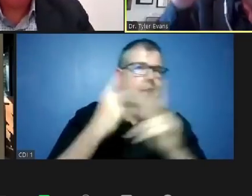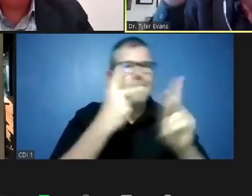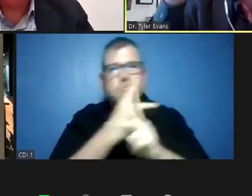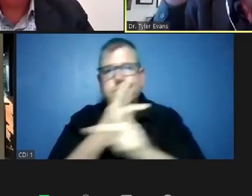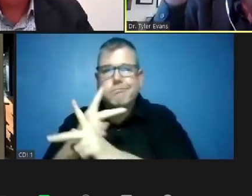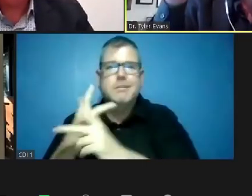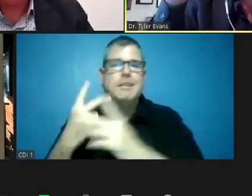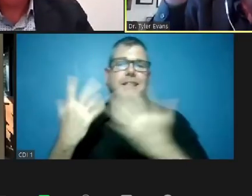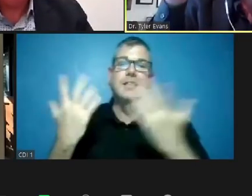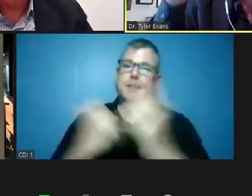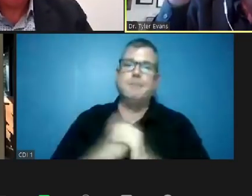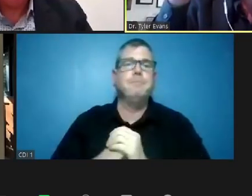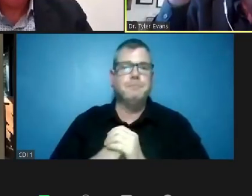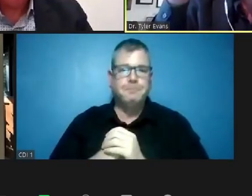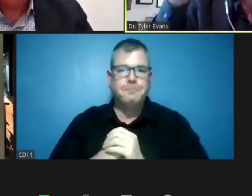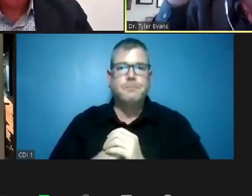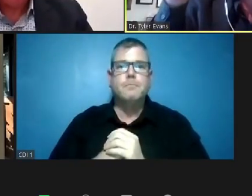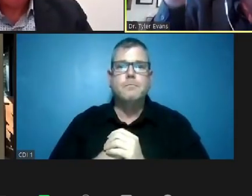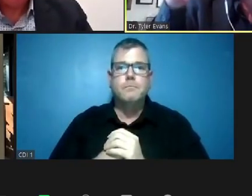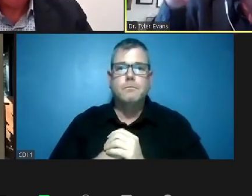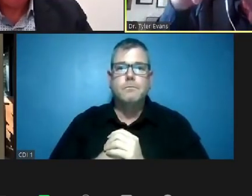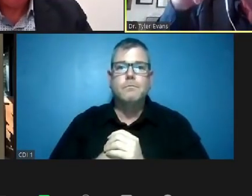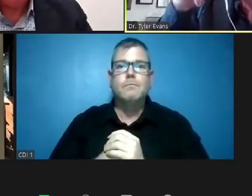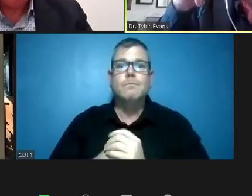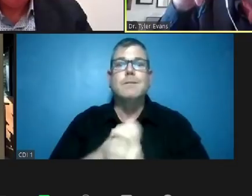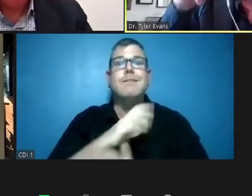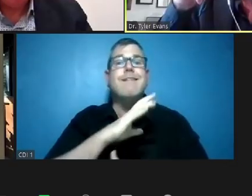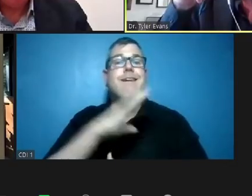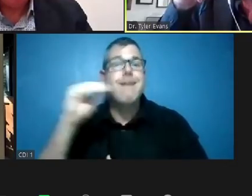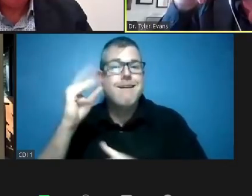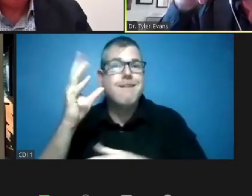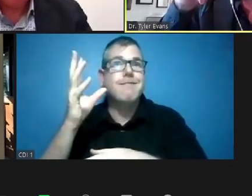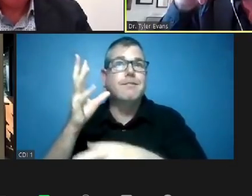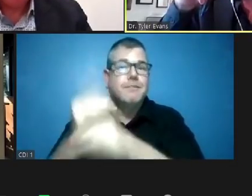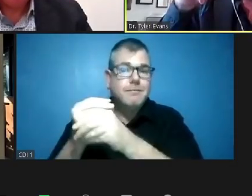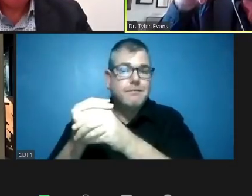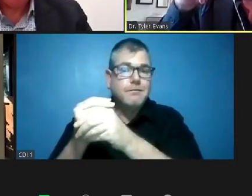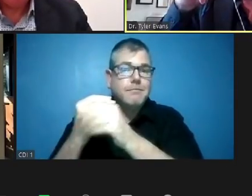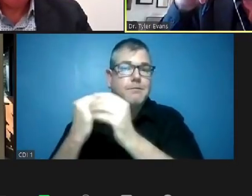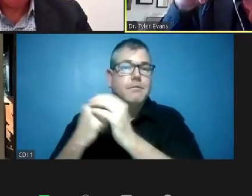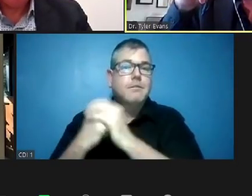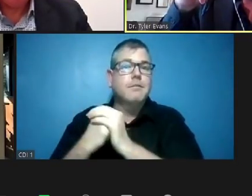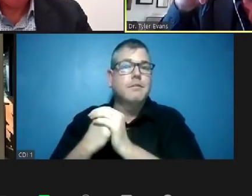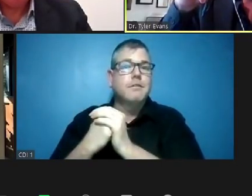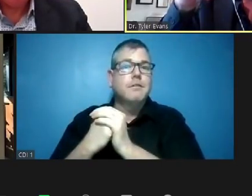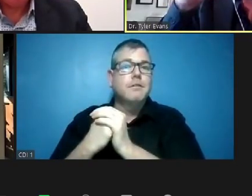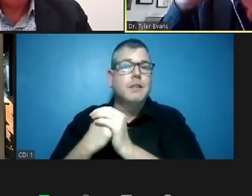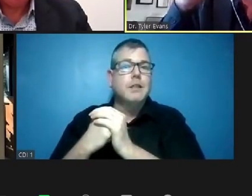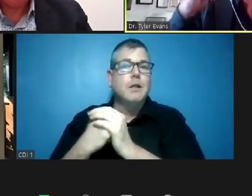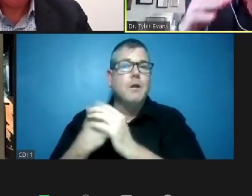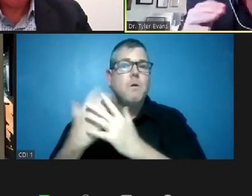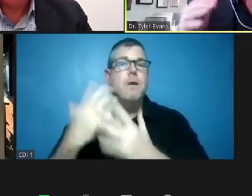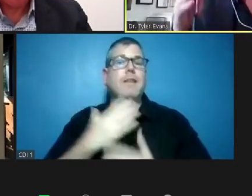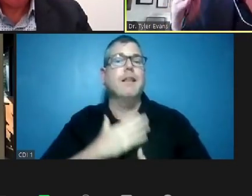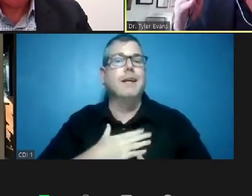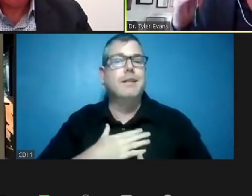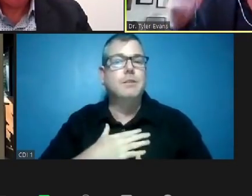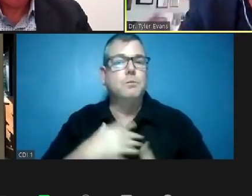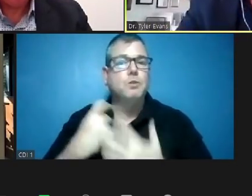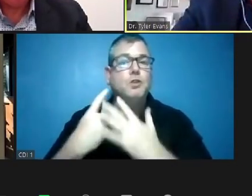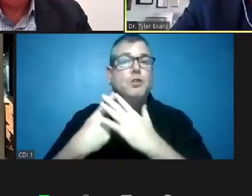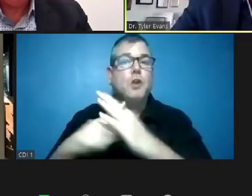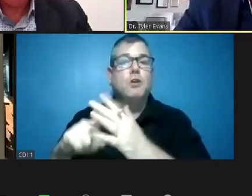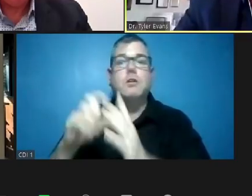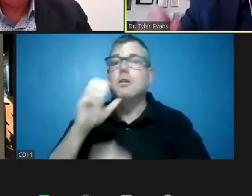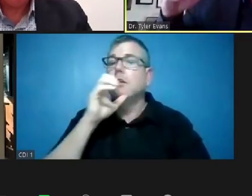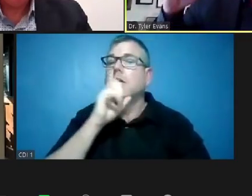And then also, I think we would like to start the 65 and older we can kind of, almost